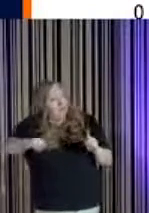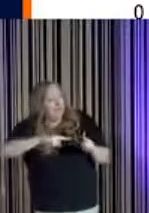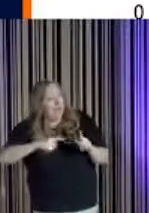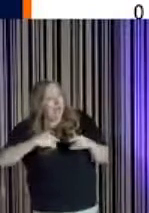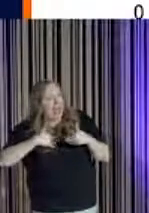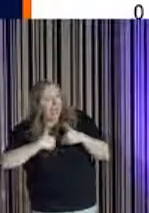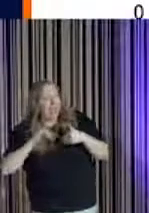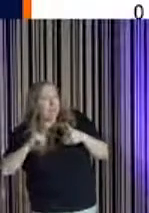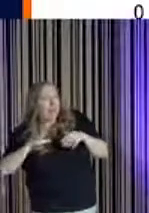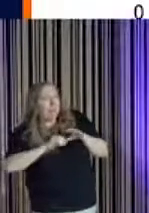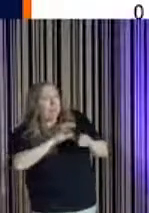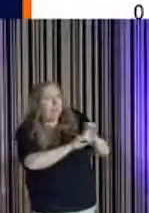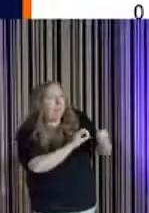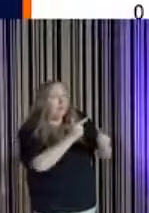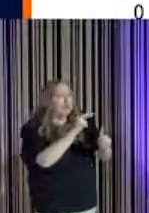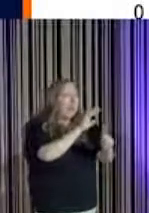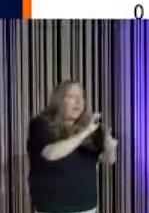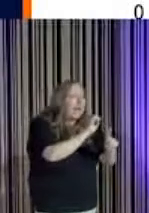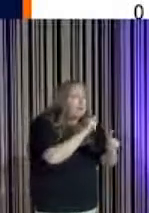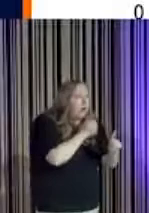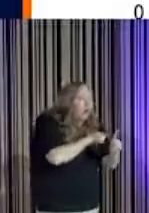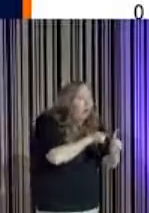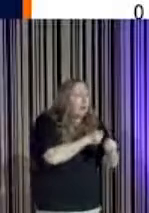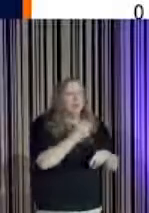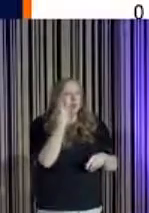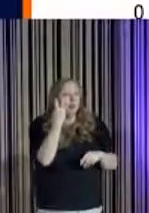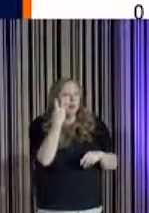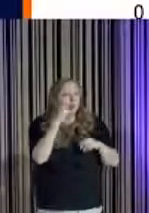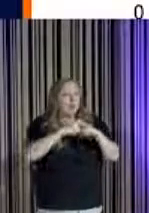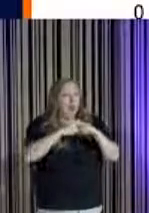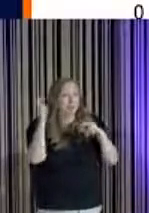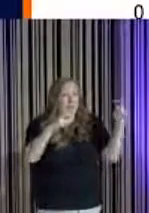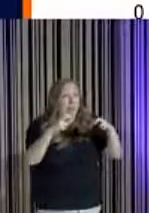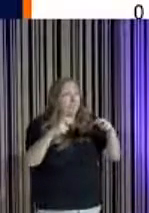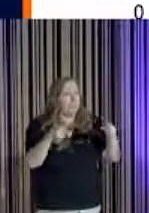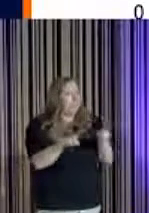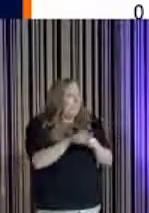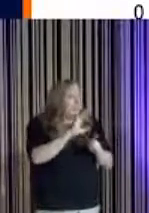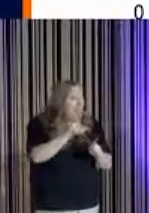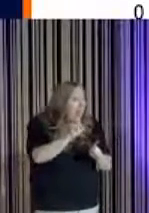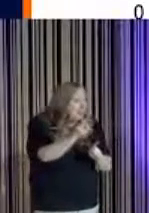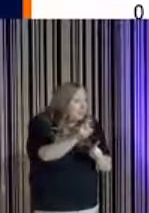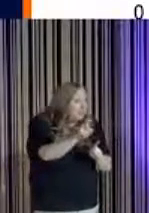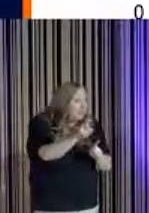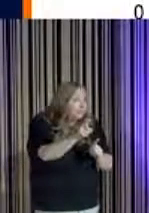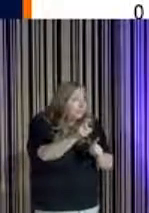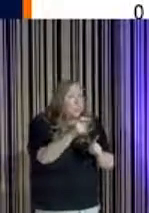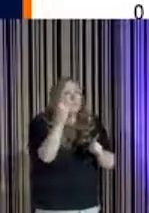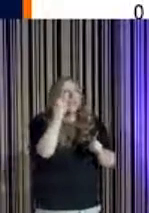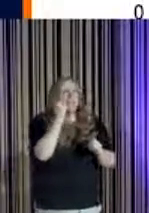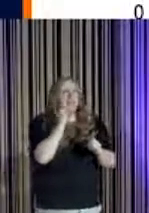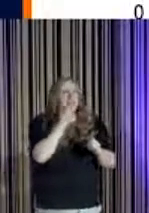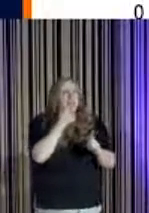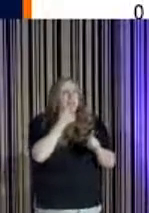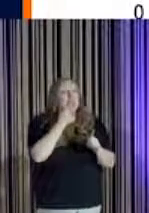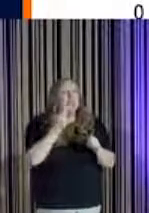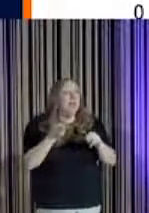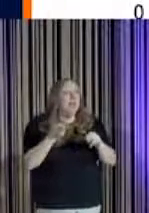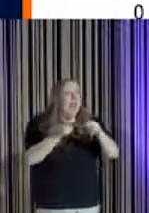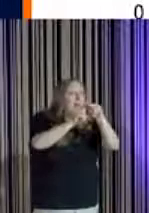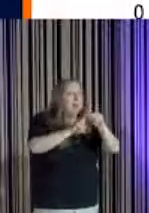how two different viruses infect the same cell, and how that changes when you modulate nutrients or how the cell can